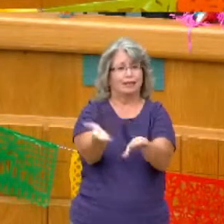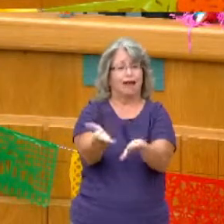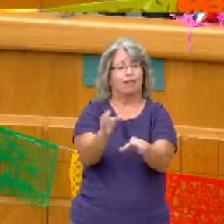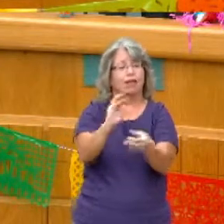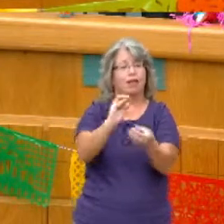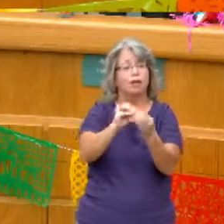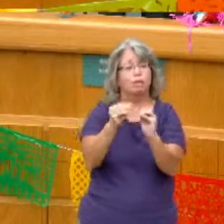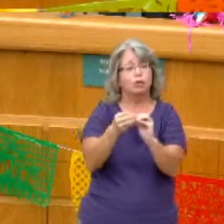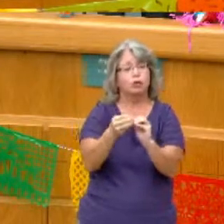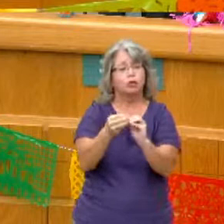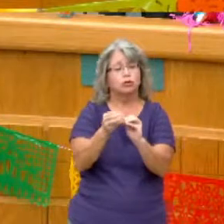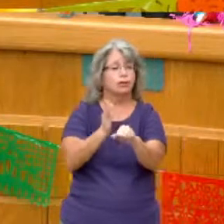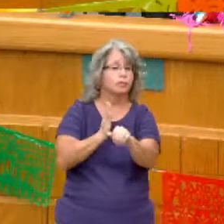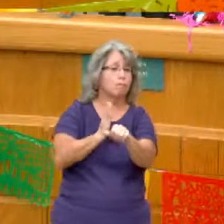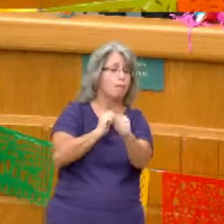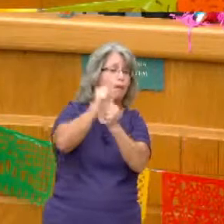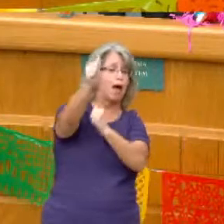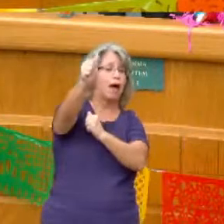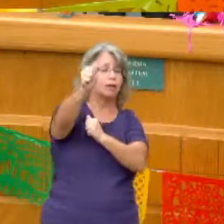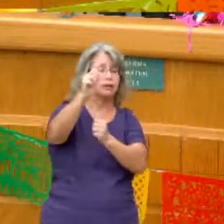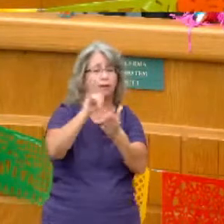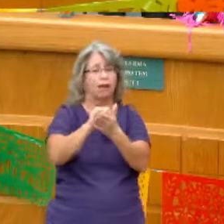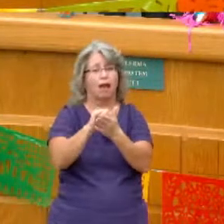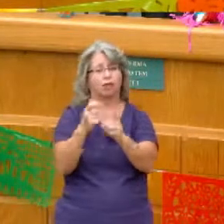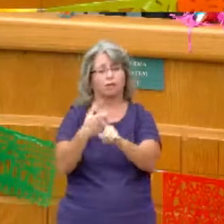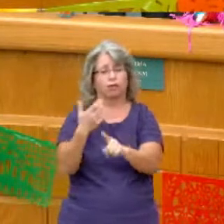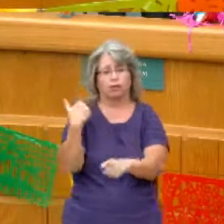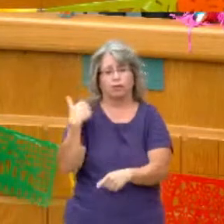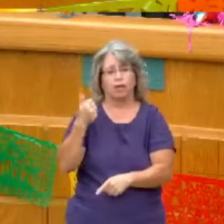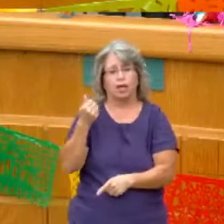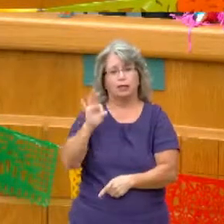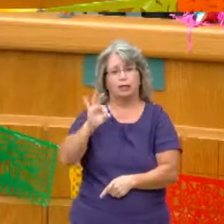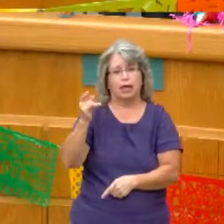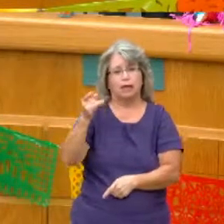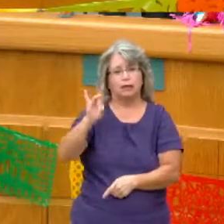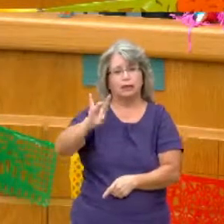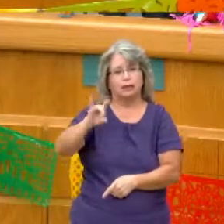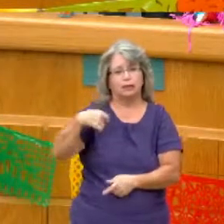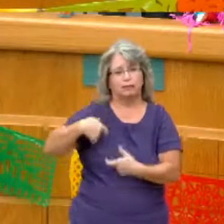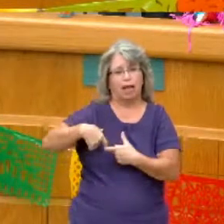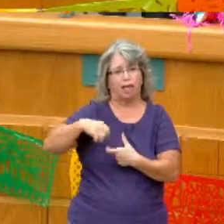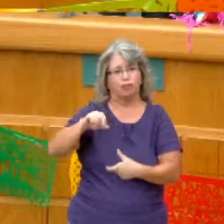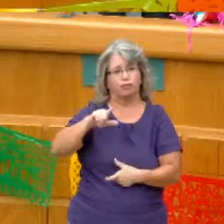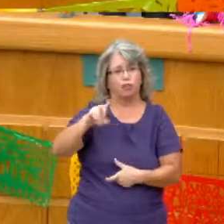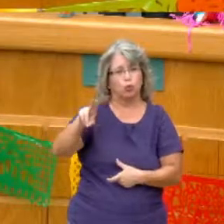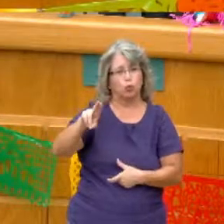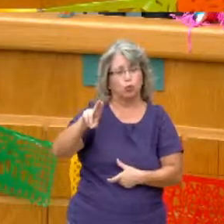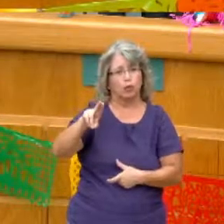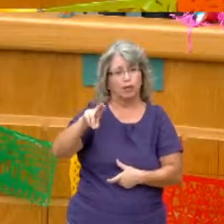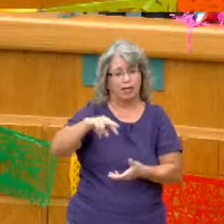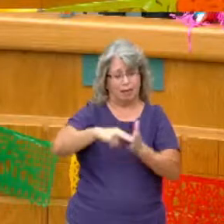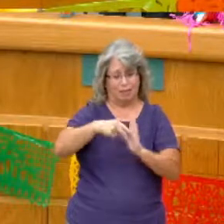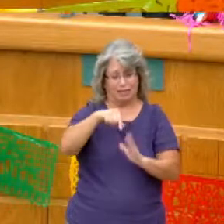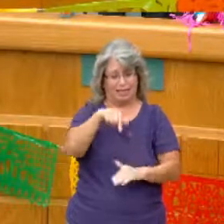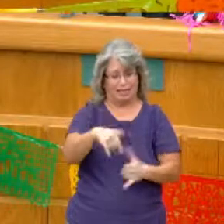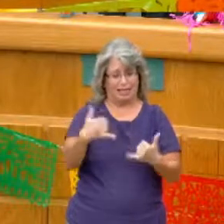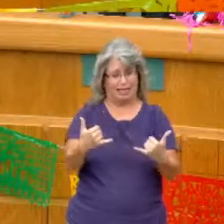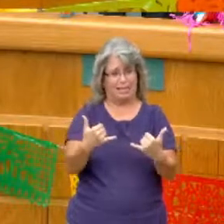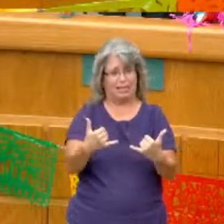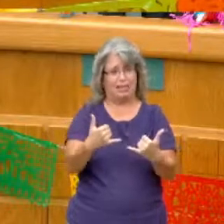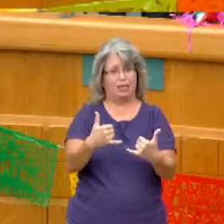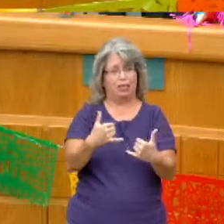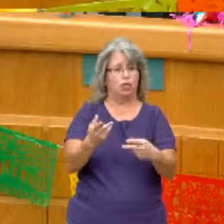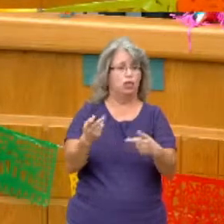surpassed that of the 1918 Spanish flu, making this the worst pandemic in our